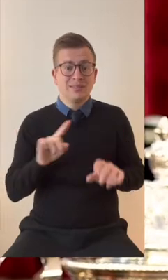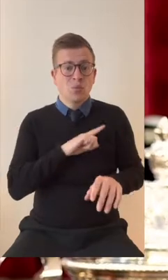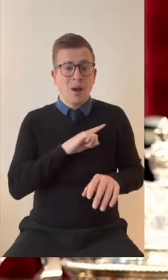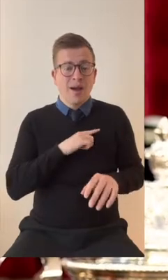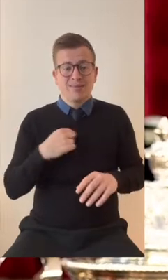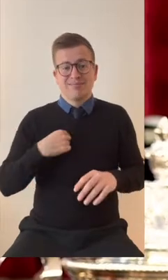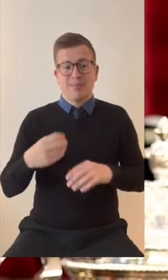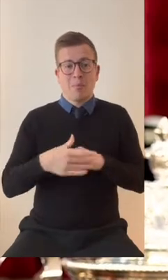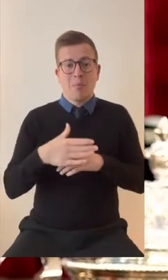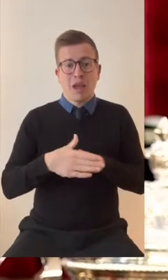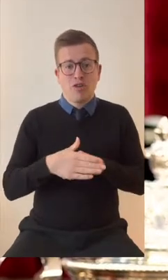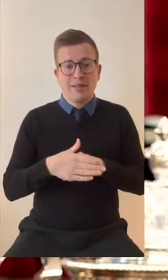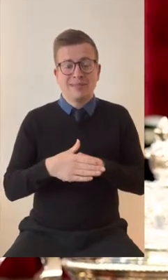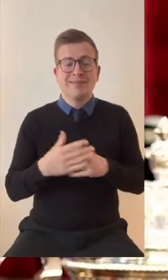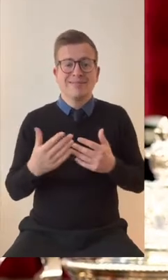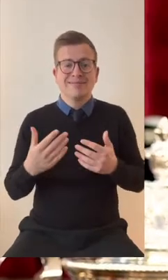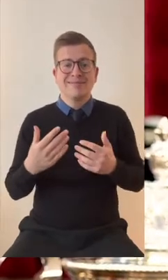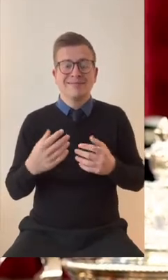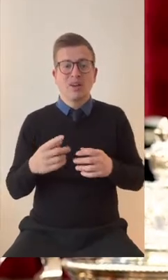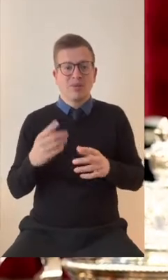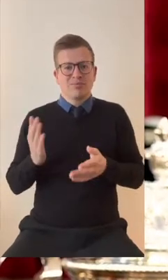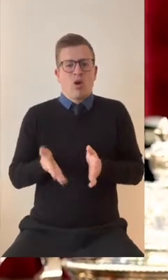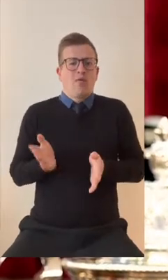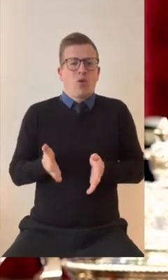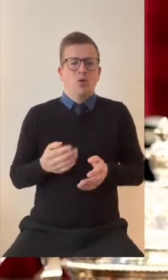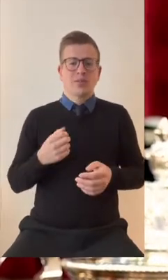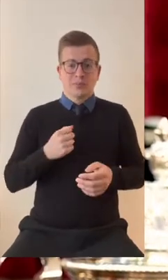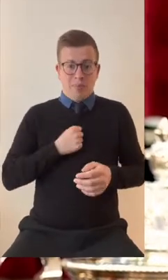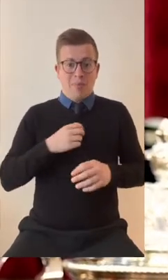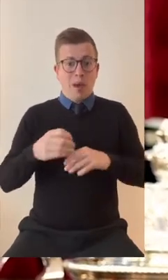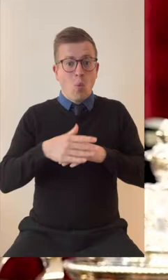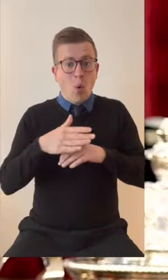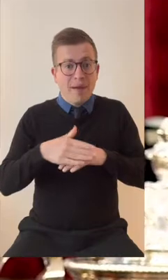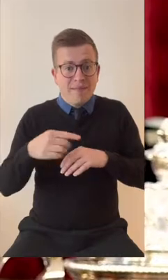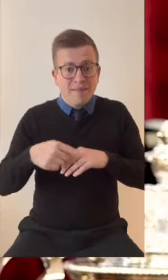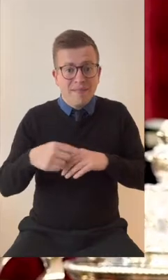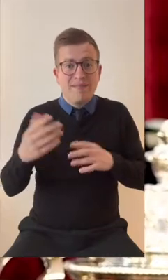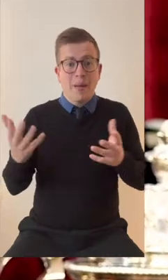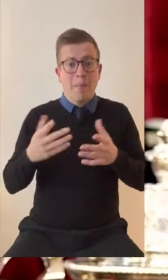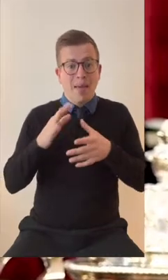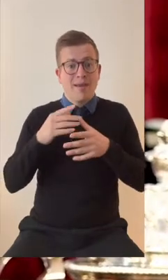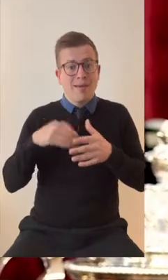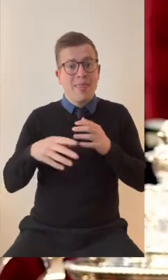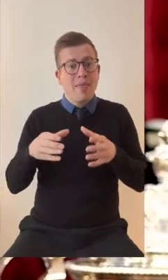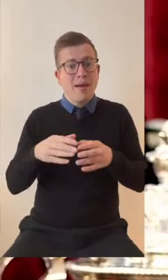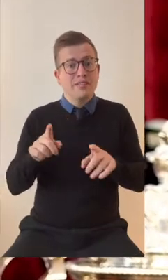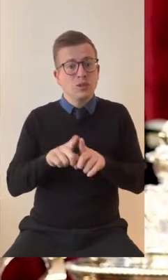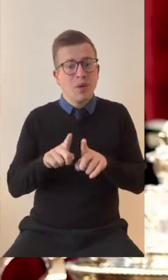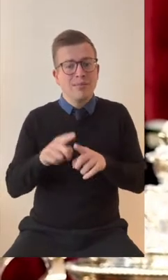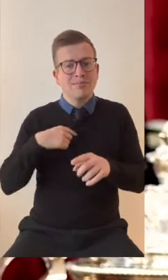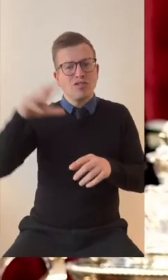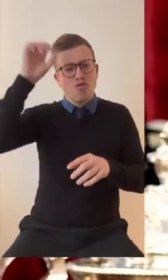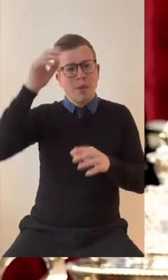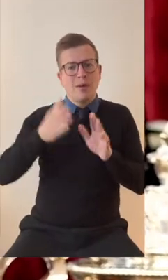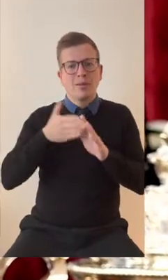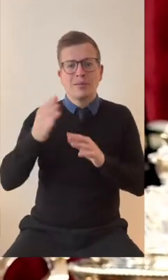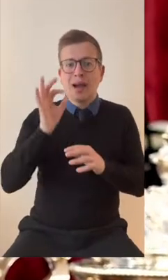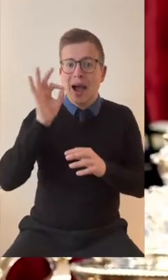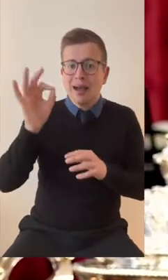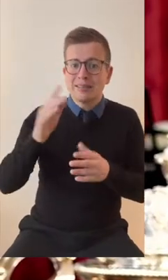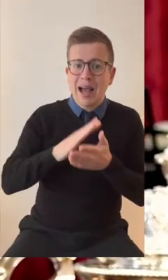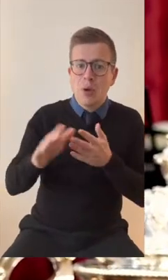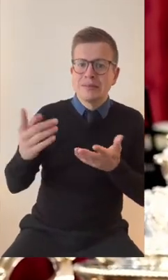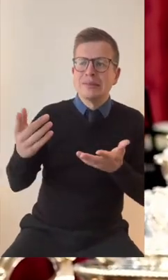married, because obviously my wife, she played in the band as well. And I remember going and asking Howard, as I said, we're